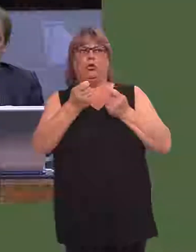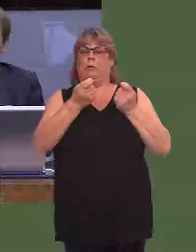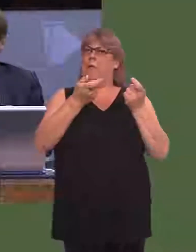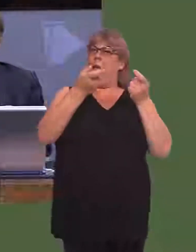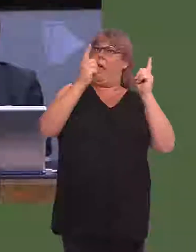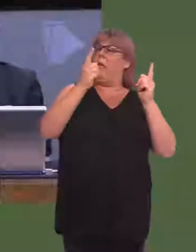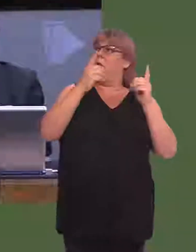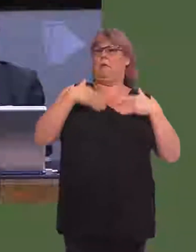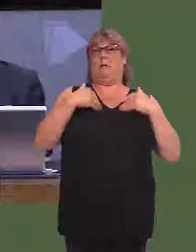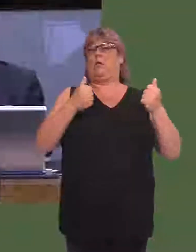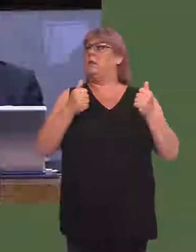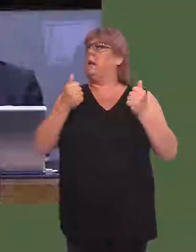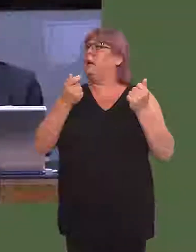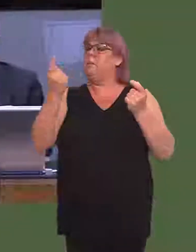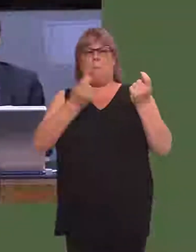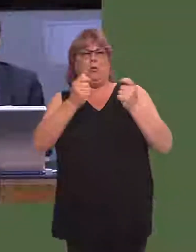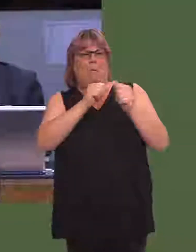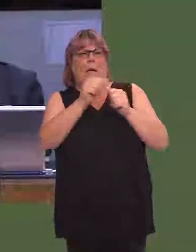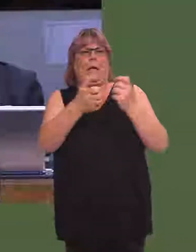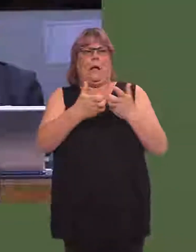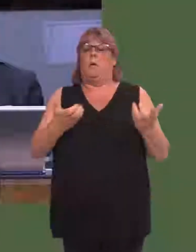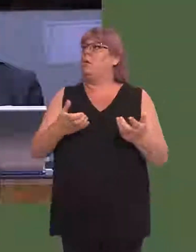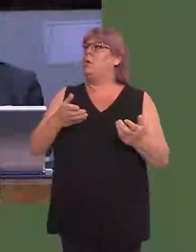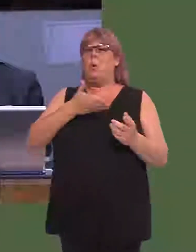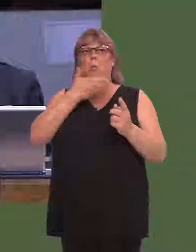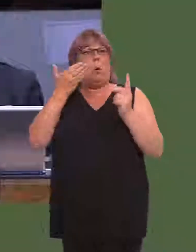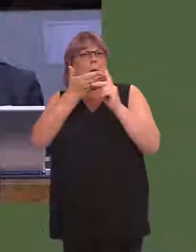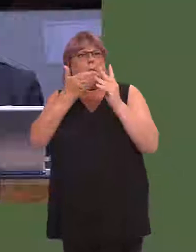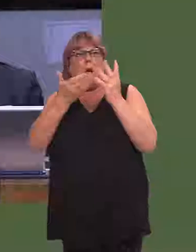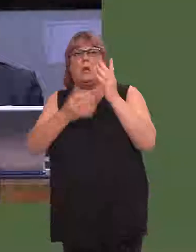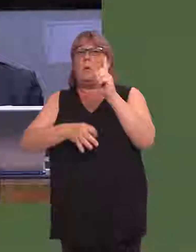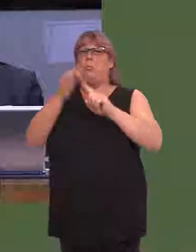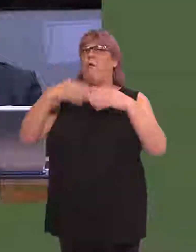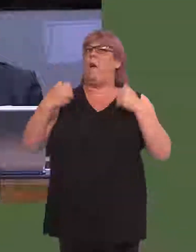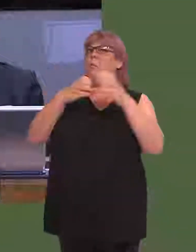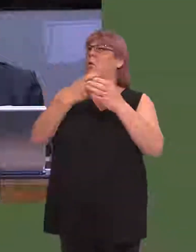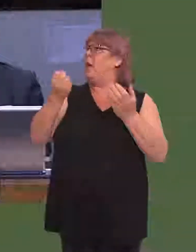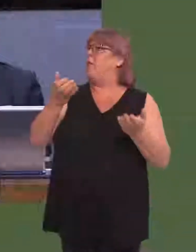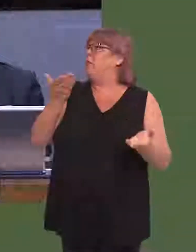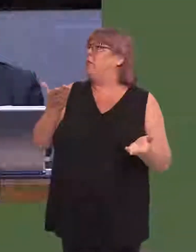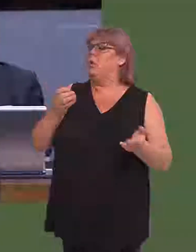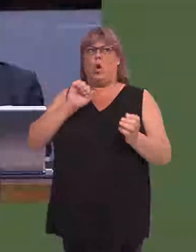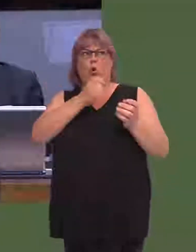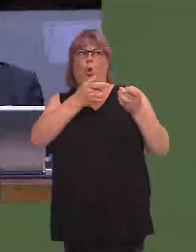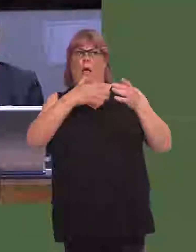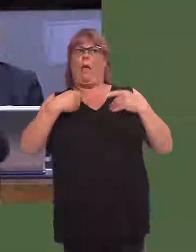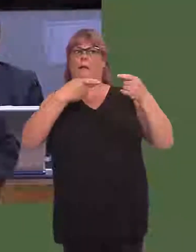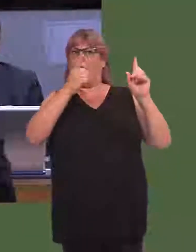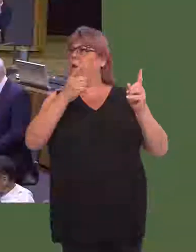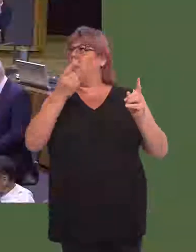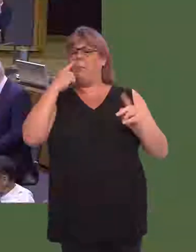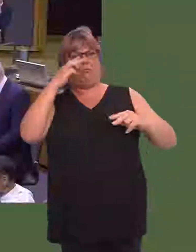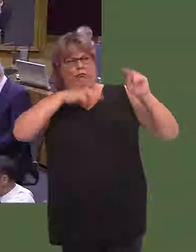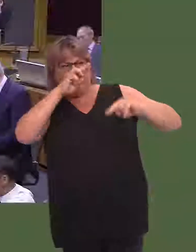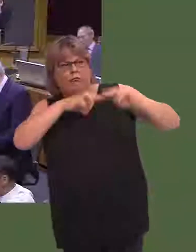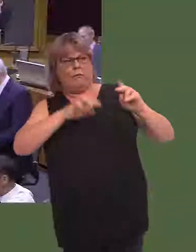make sure he improves Betsy Cadwaladr health board? Yeah. You clearly have no targets for improving the health board. Have you set any targets for your health